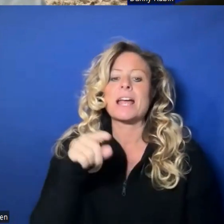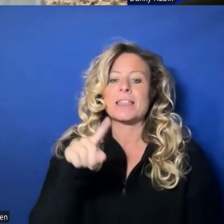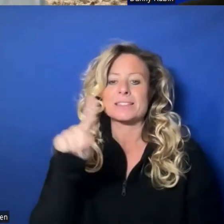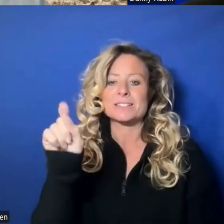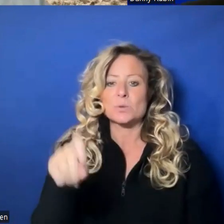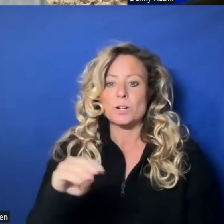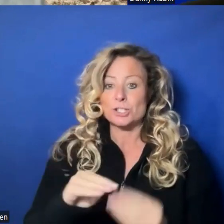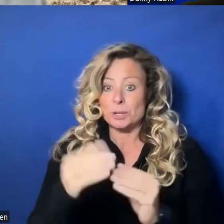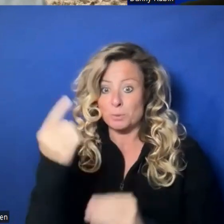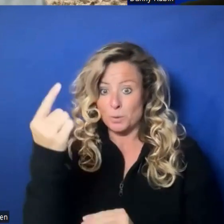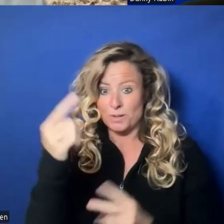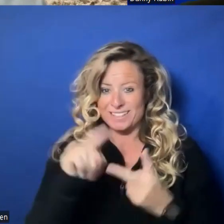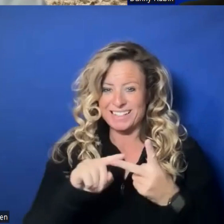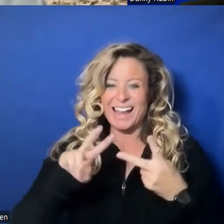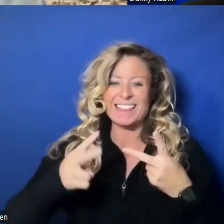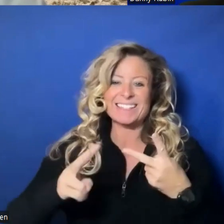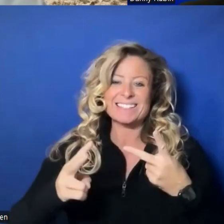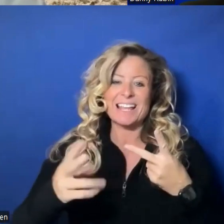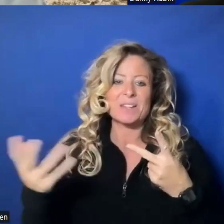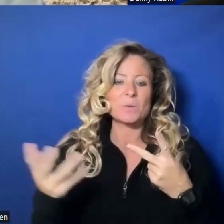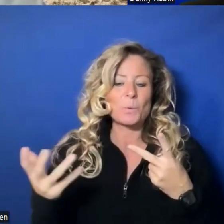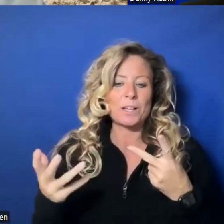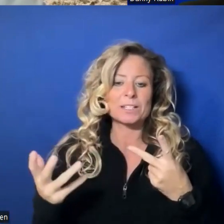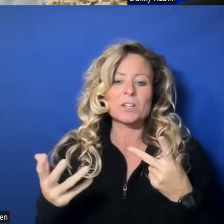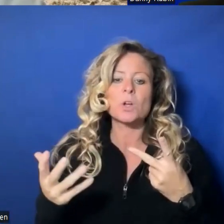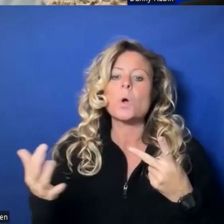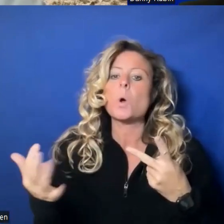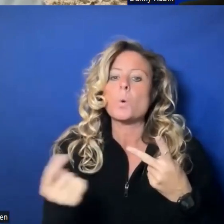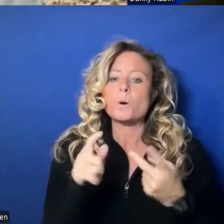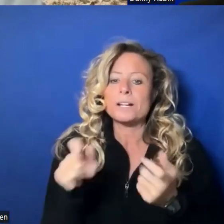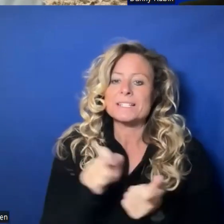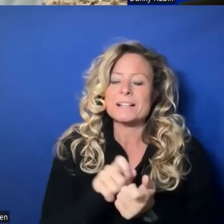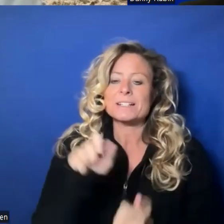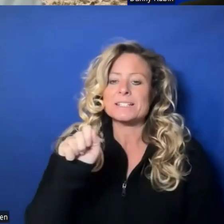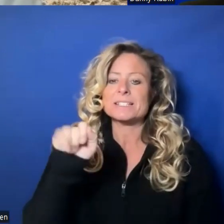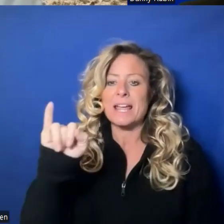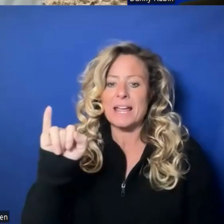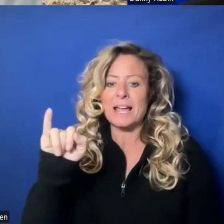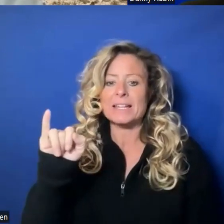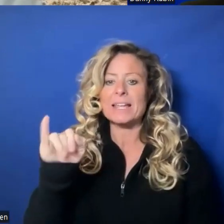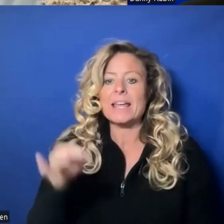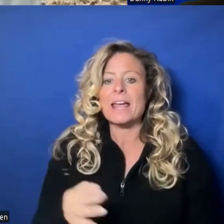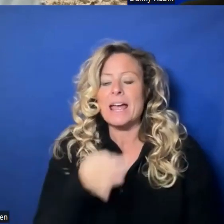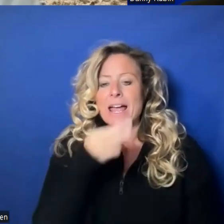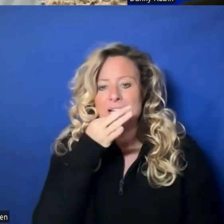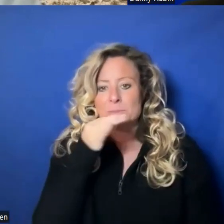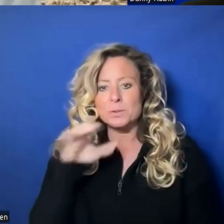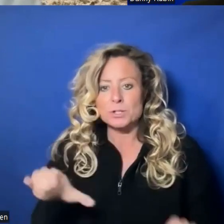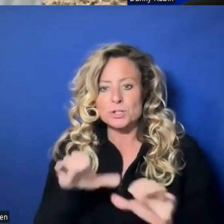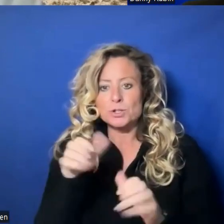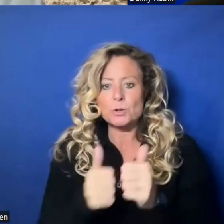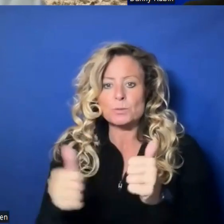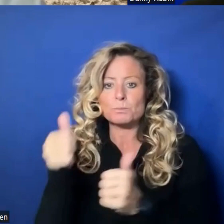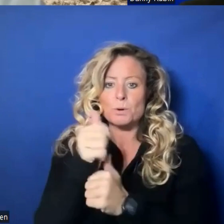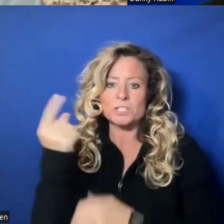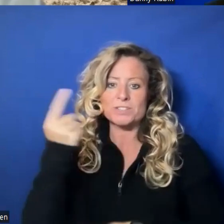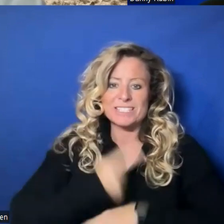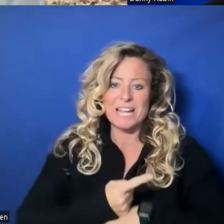one. And the second question is, what does AI expert is doing most of his day?